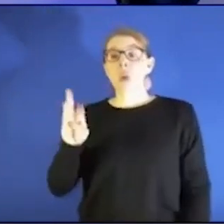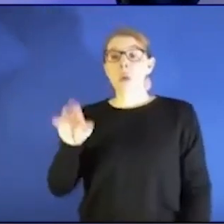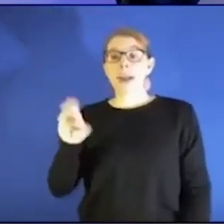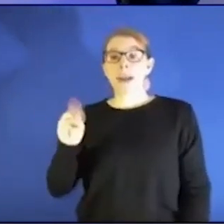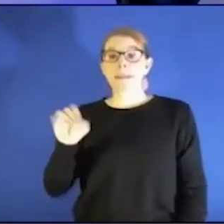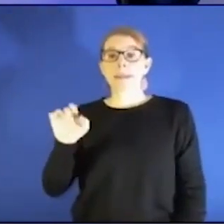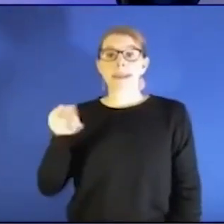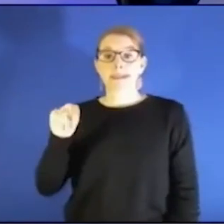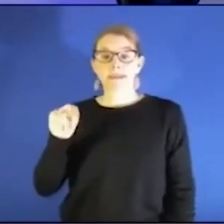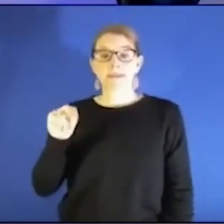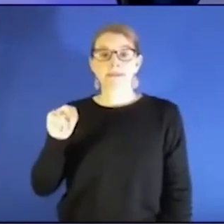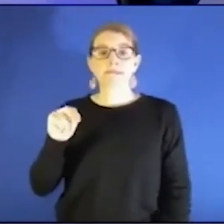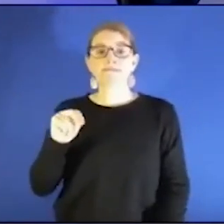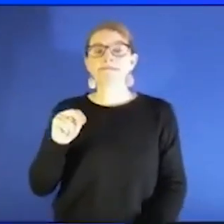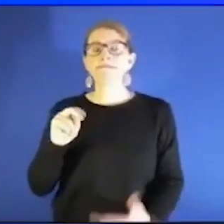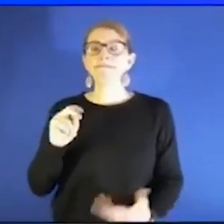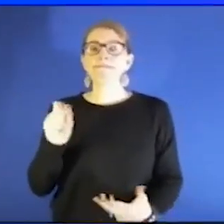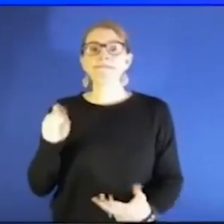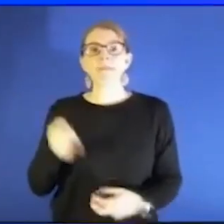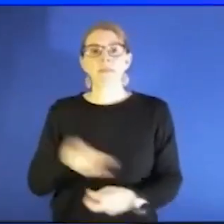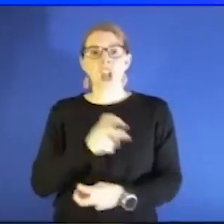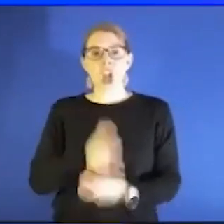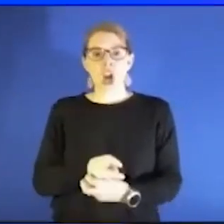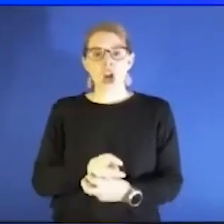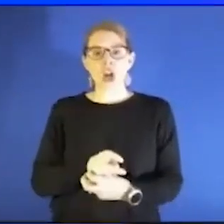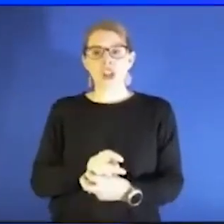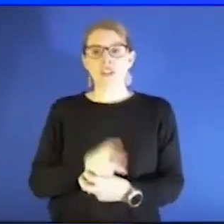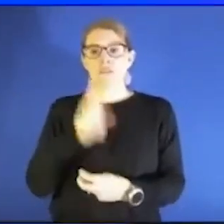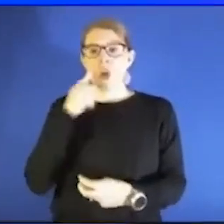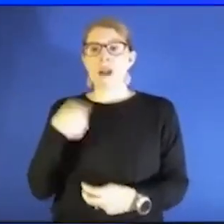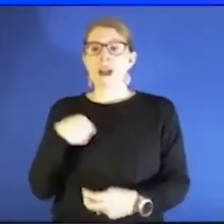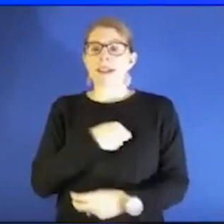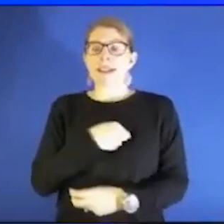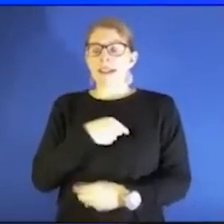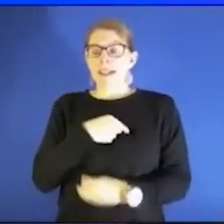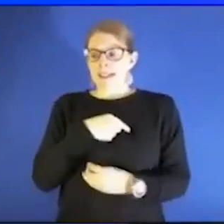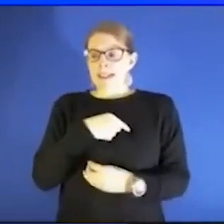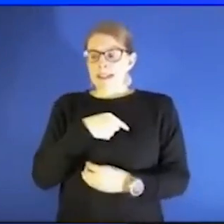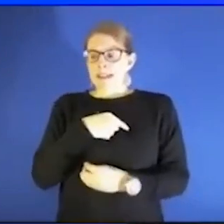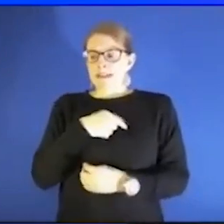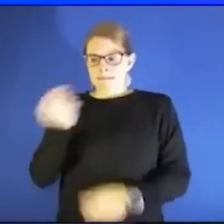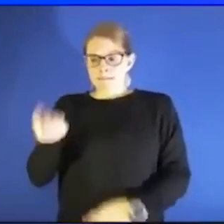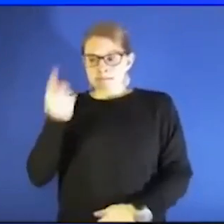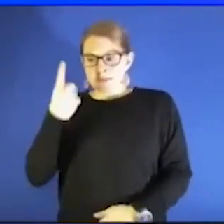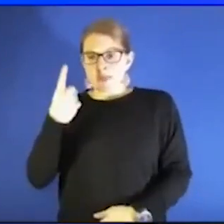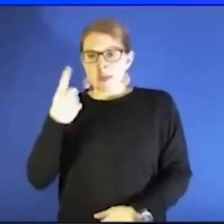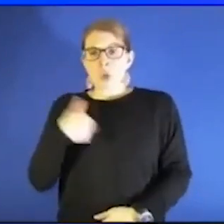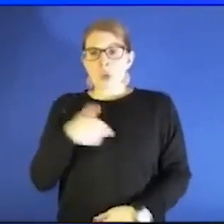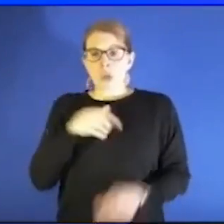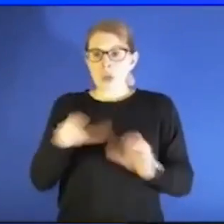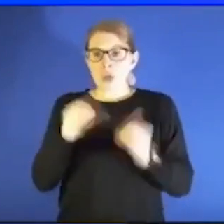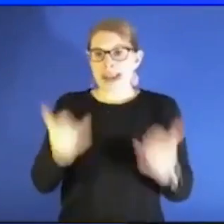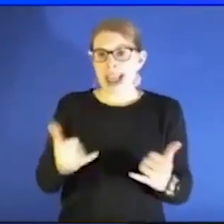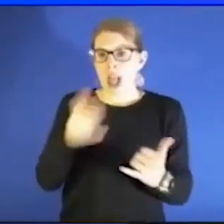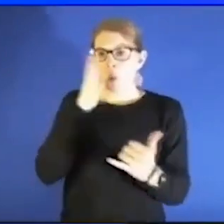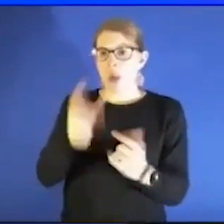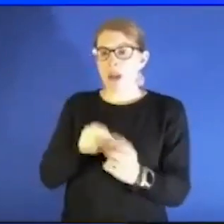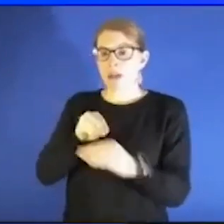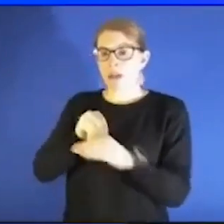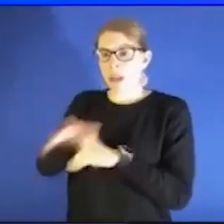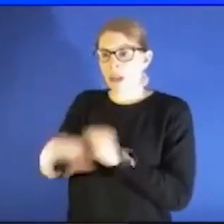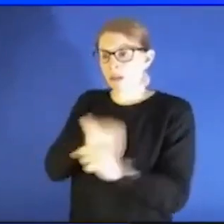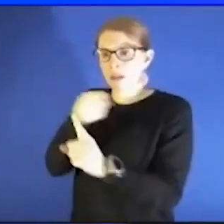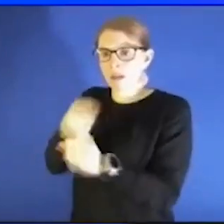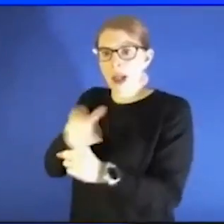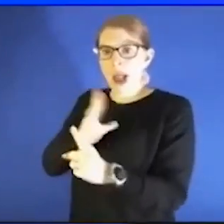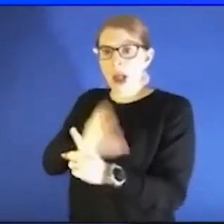to all of us to wrap our brains around is that what we do now is going to impact our ability to take care